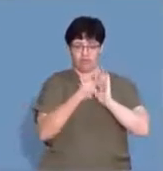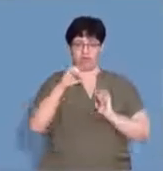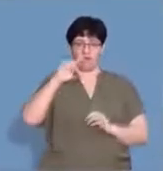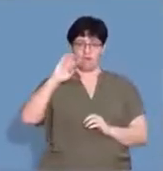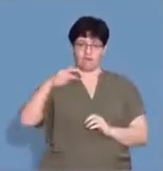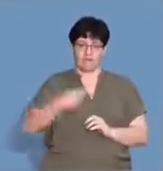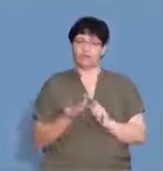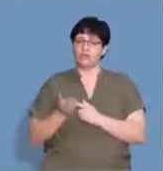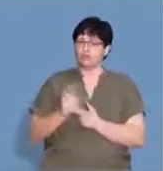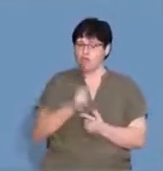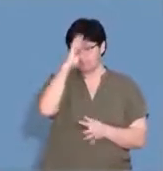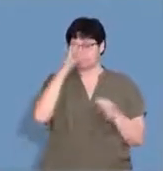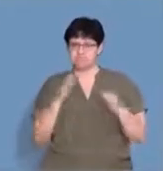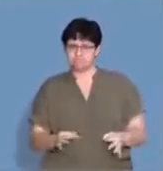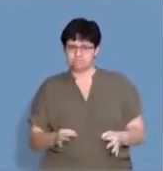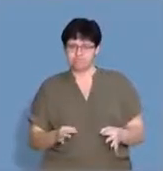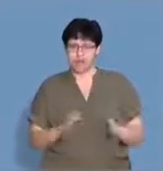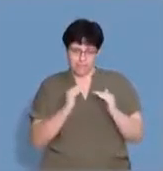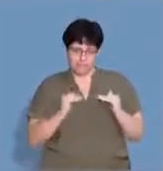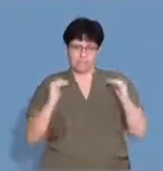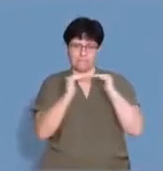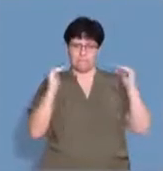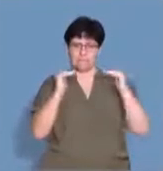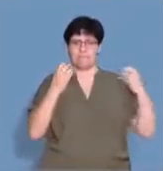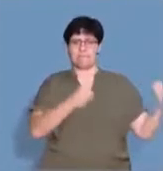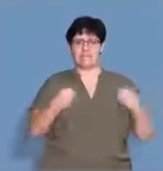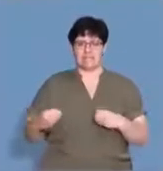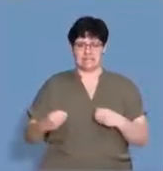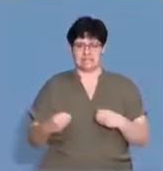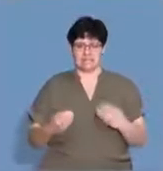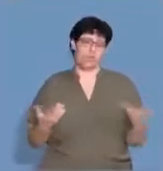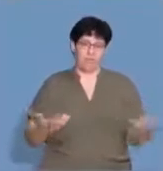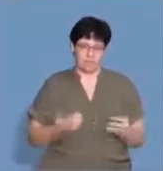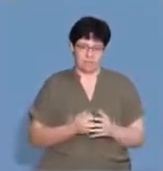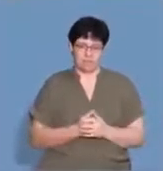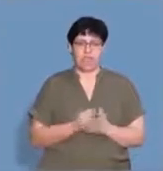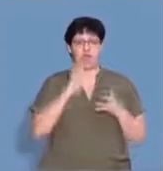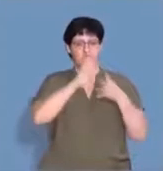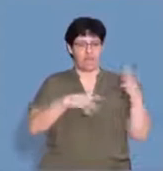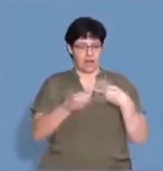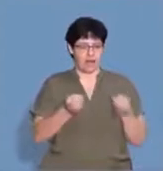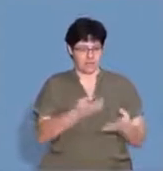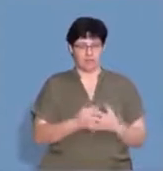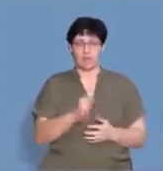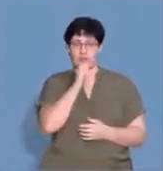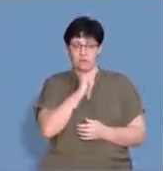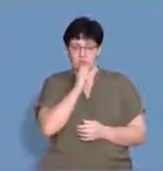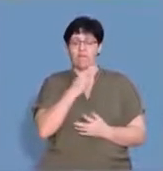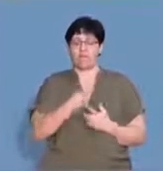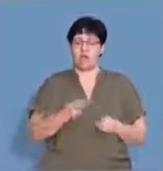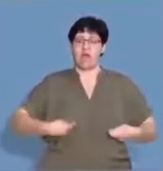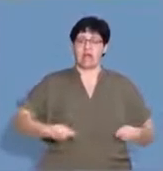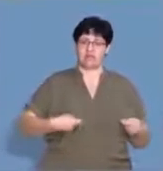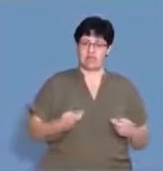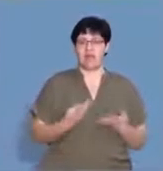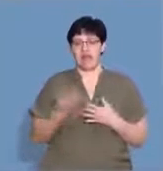below to help Andile determine the break-even point for his business. And they give you the formula. So the formula used for